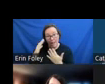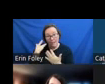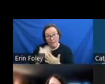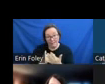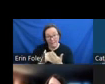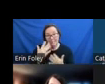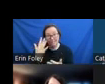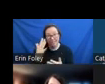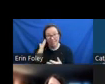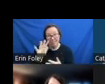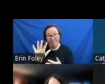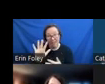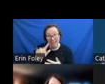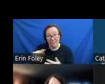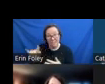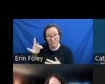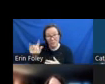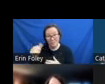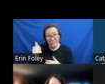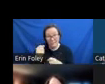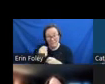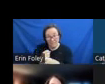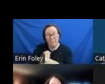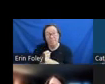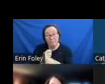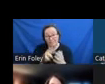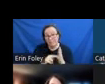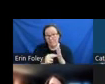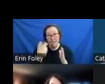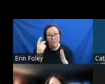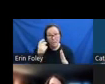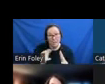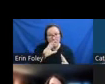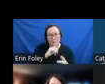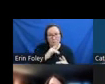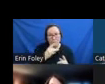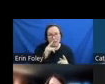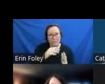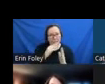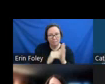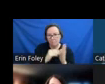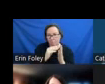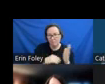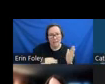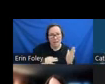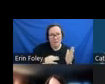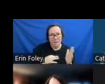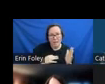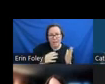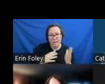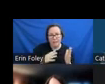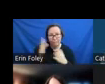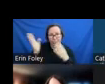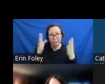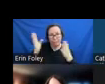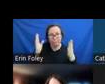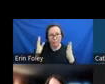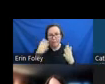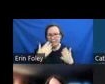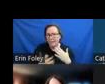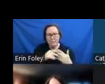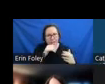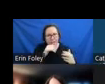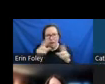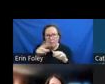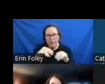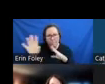concrete steps at 18, and we don't wait until it's time to move out, because when the family starts taking steps is when that 5